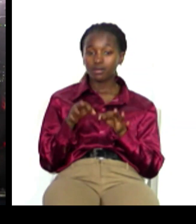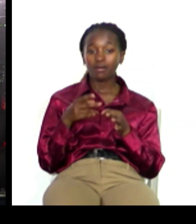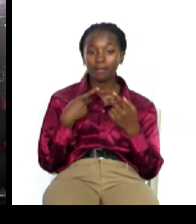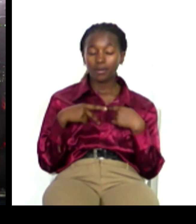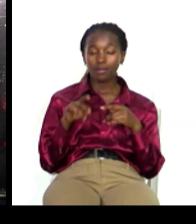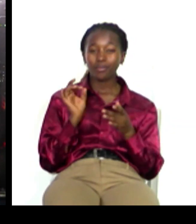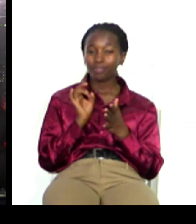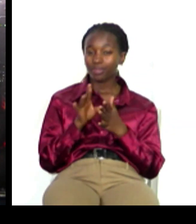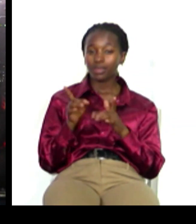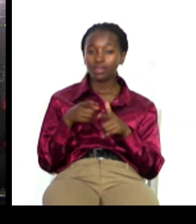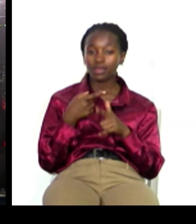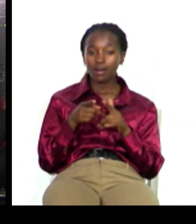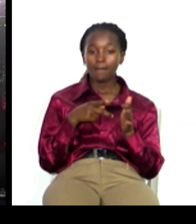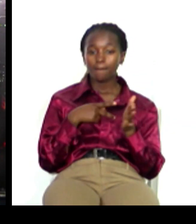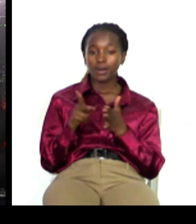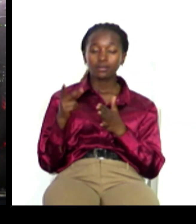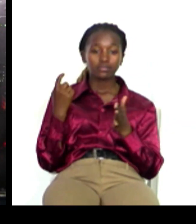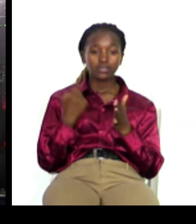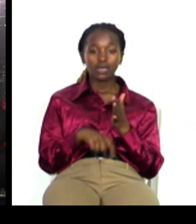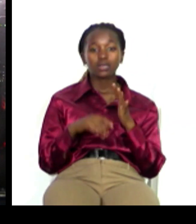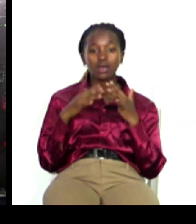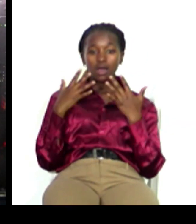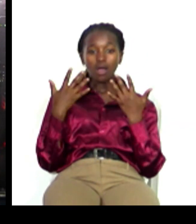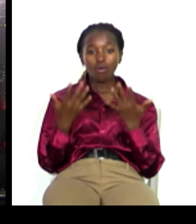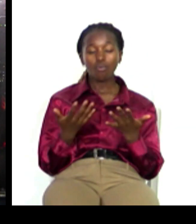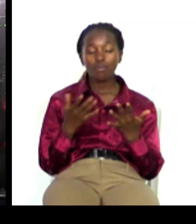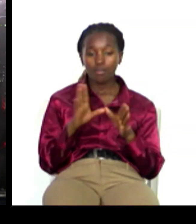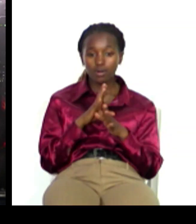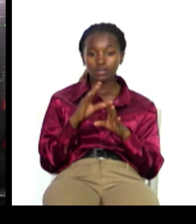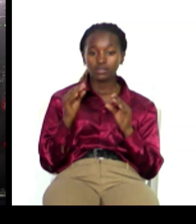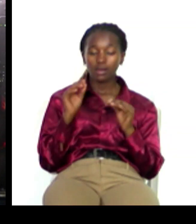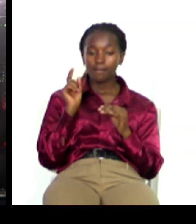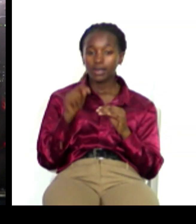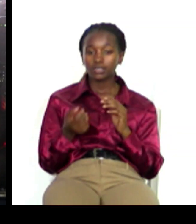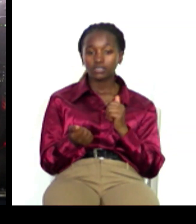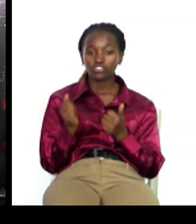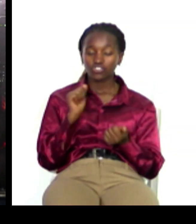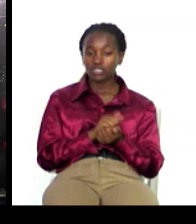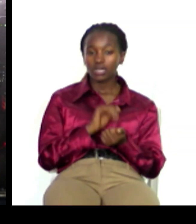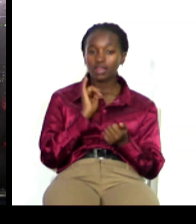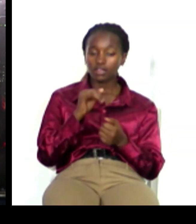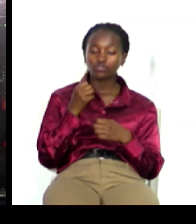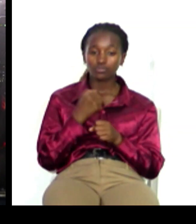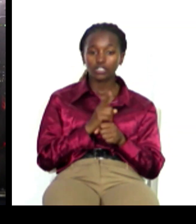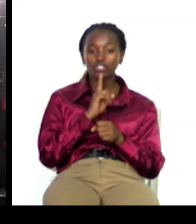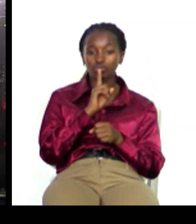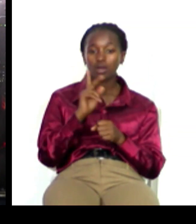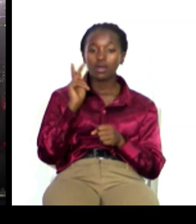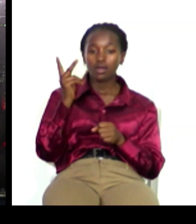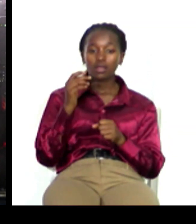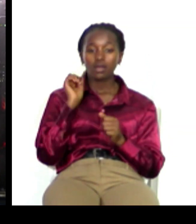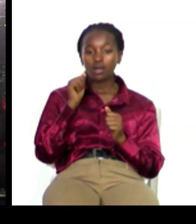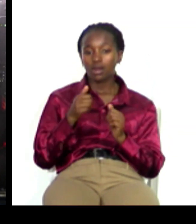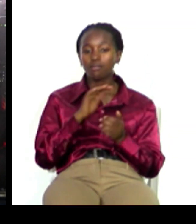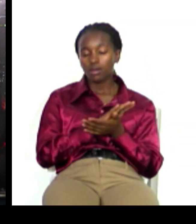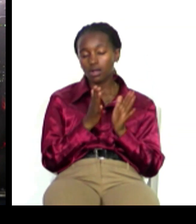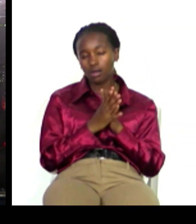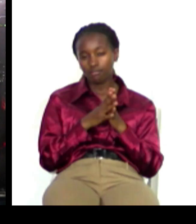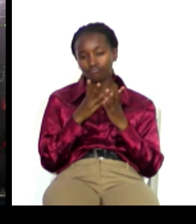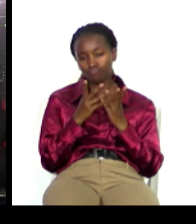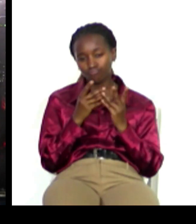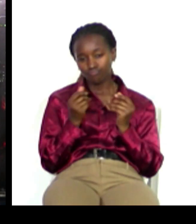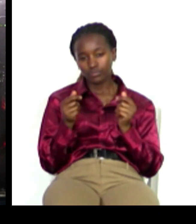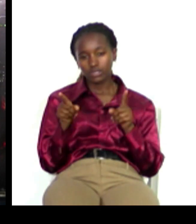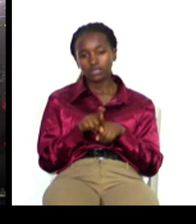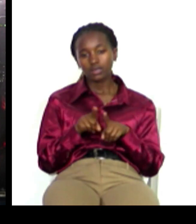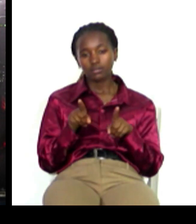pay their taxes? The president should check on that so that the country can run smoothly and people can get job. Thank